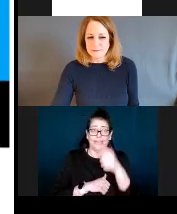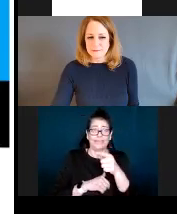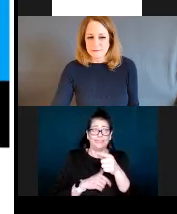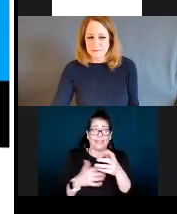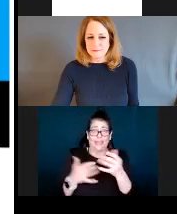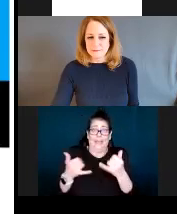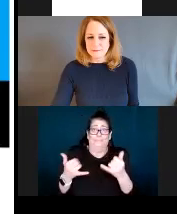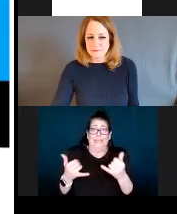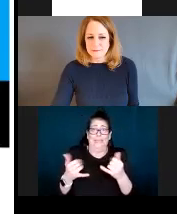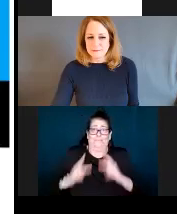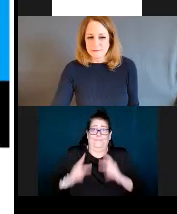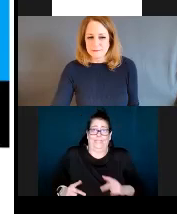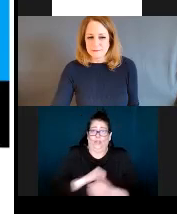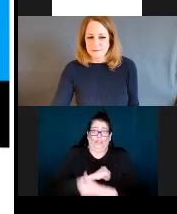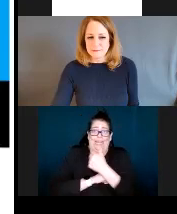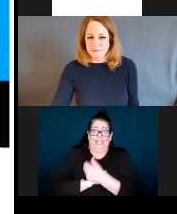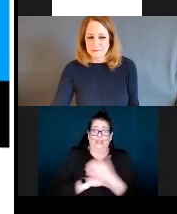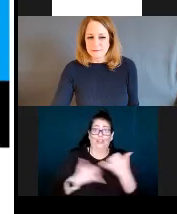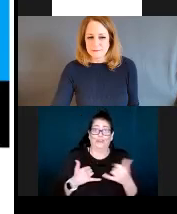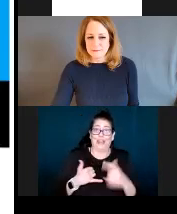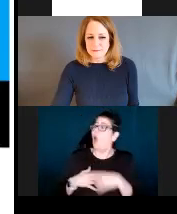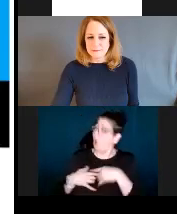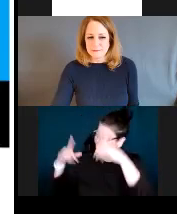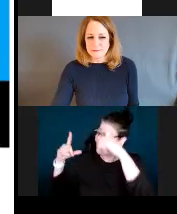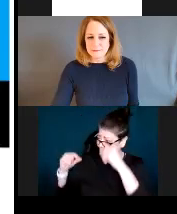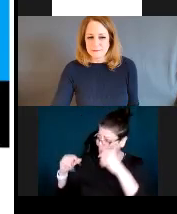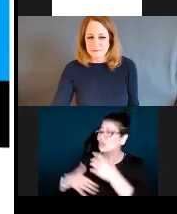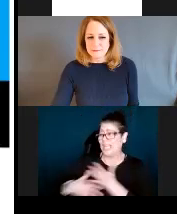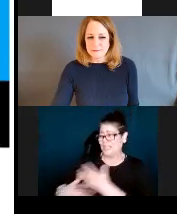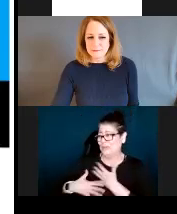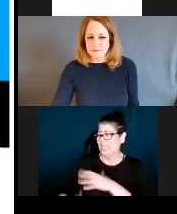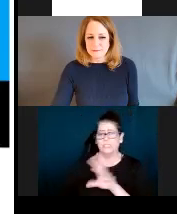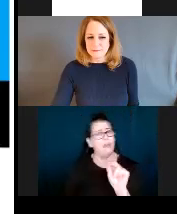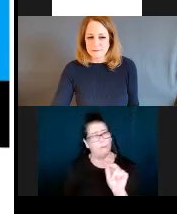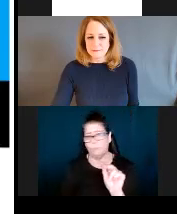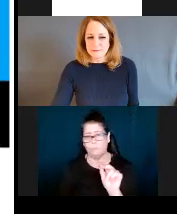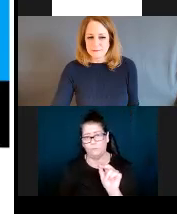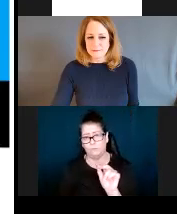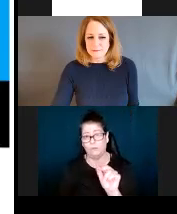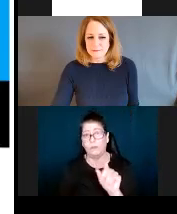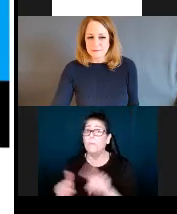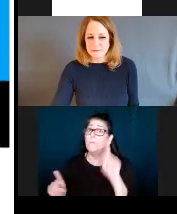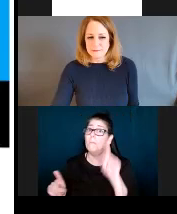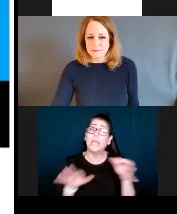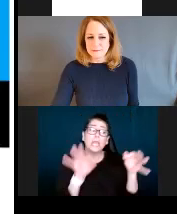So now is not the time for grounding. However, if they're in a courtroom with this person that